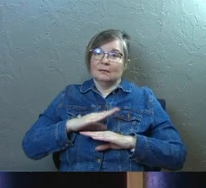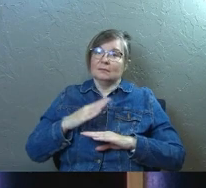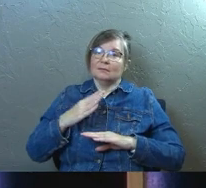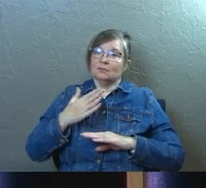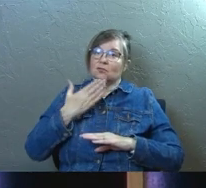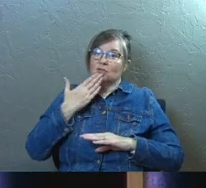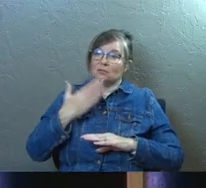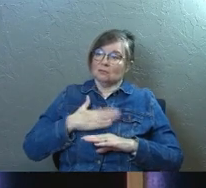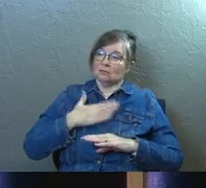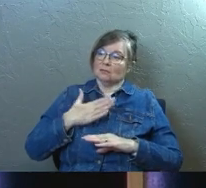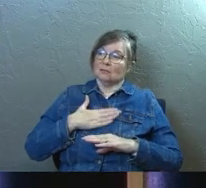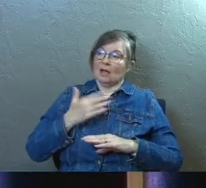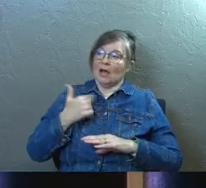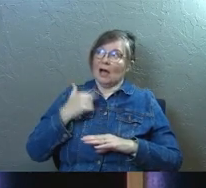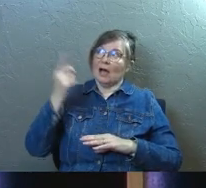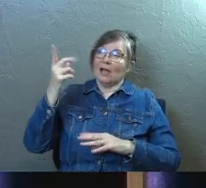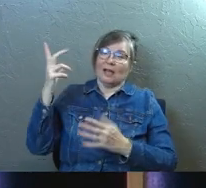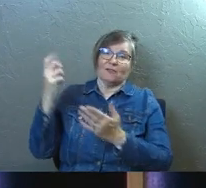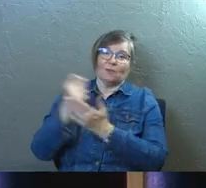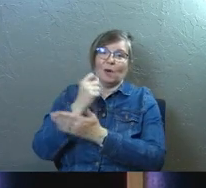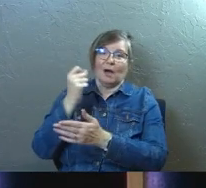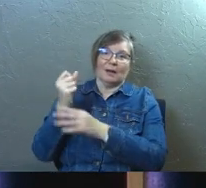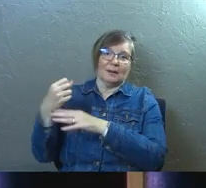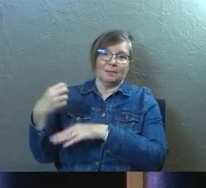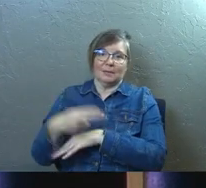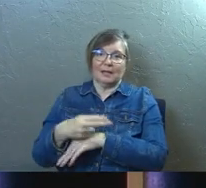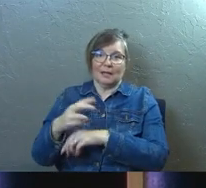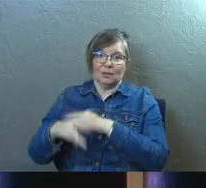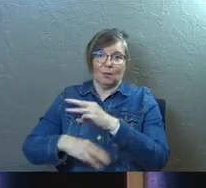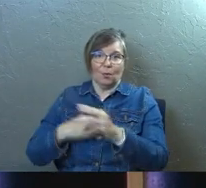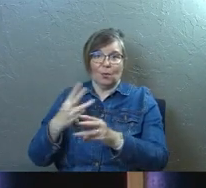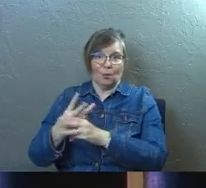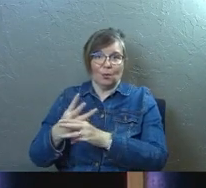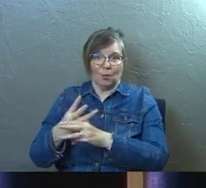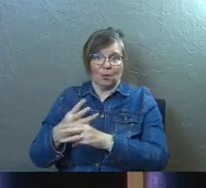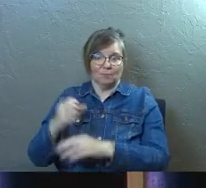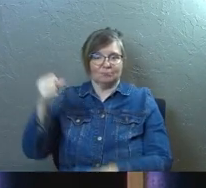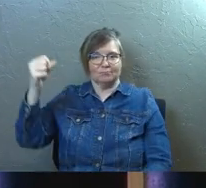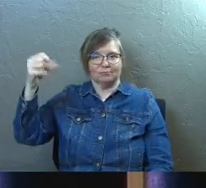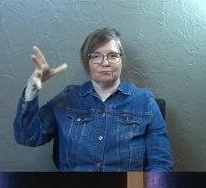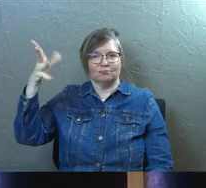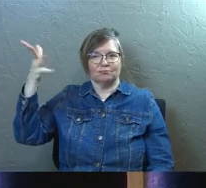it in. But be of good cheer, I've overcome the world. Mic drop. Yes.